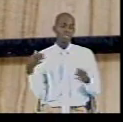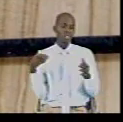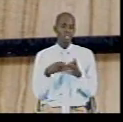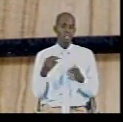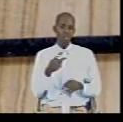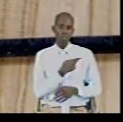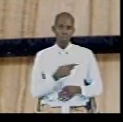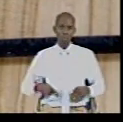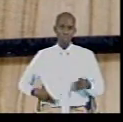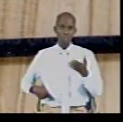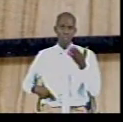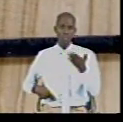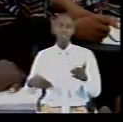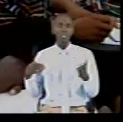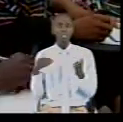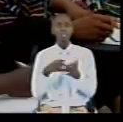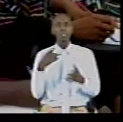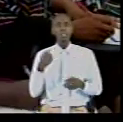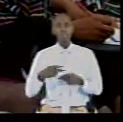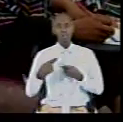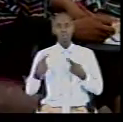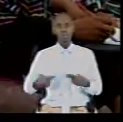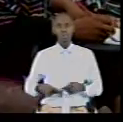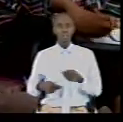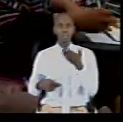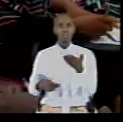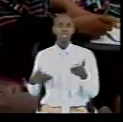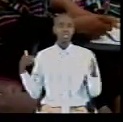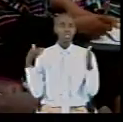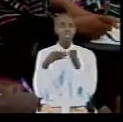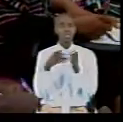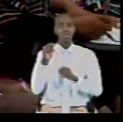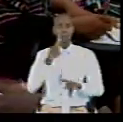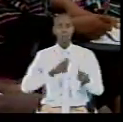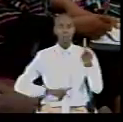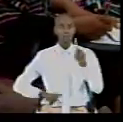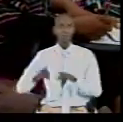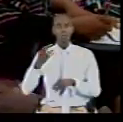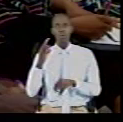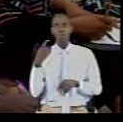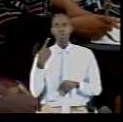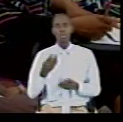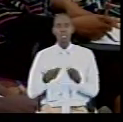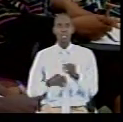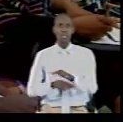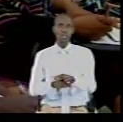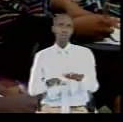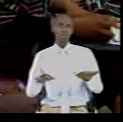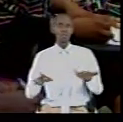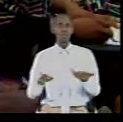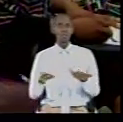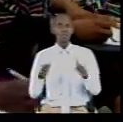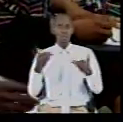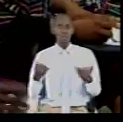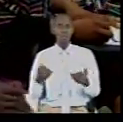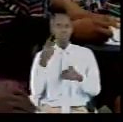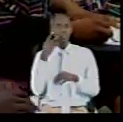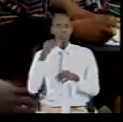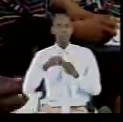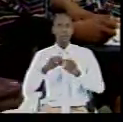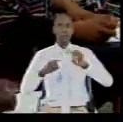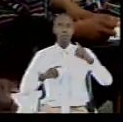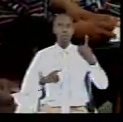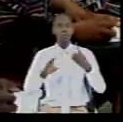the priests thereof, and against the people of the land. Let's come to 1